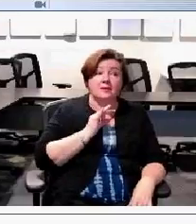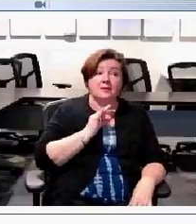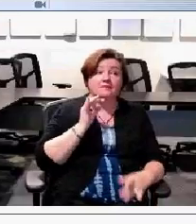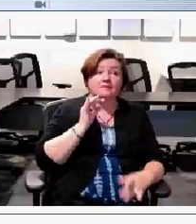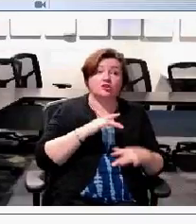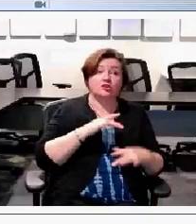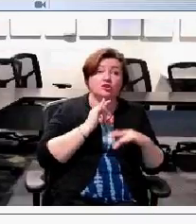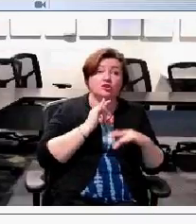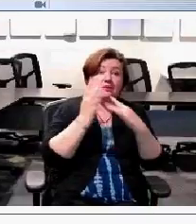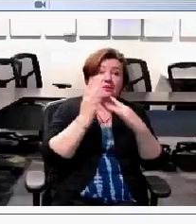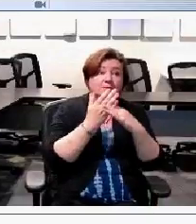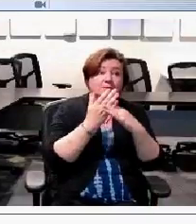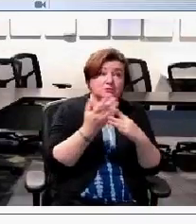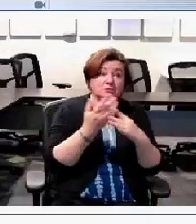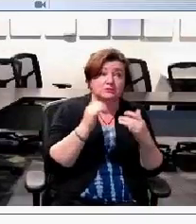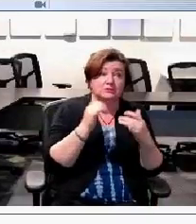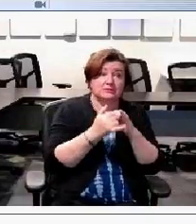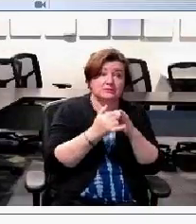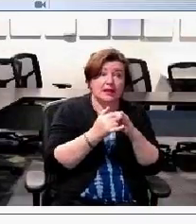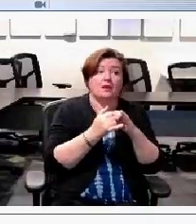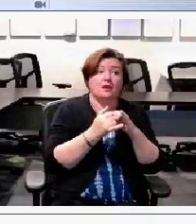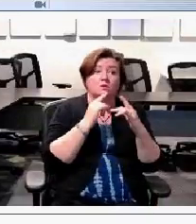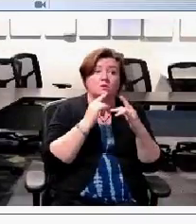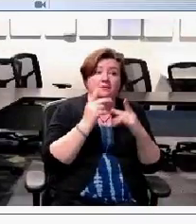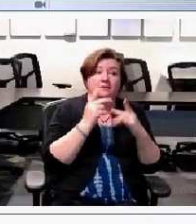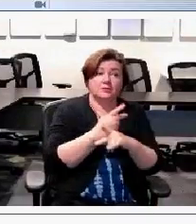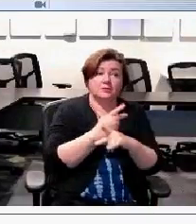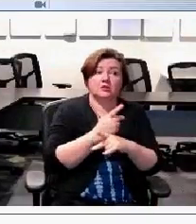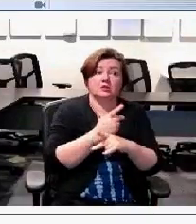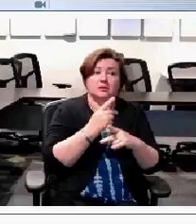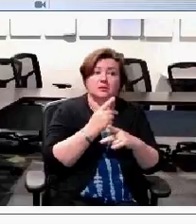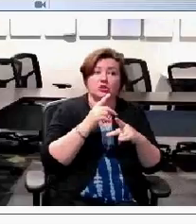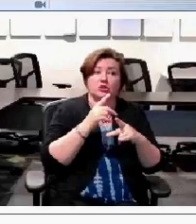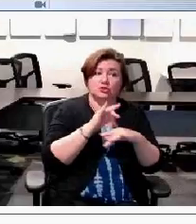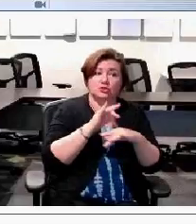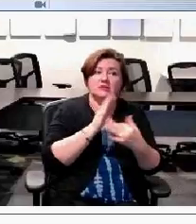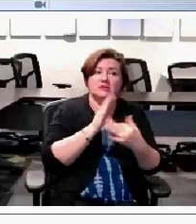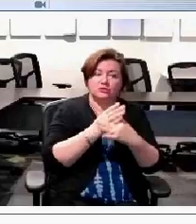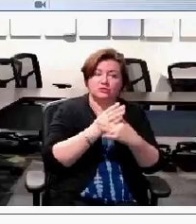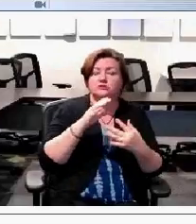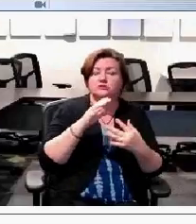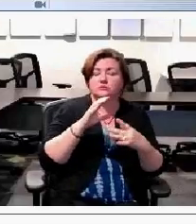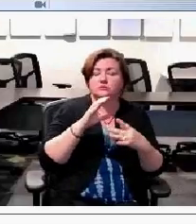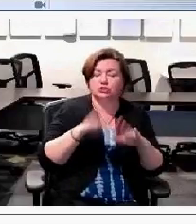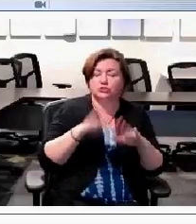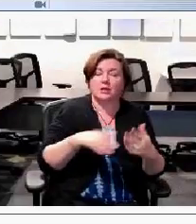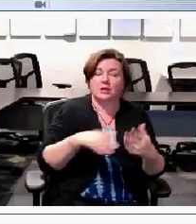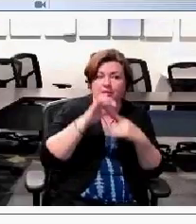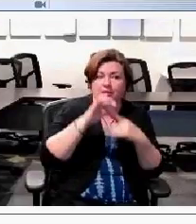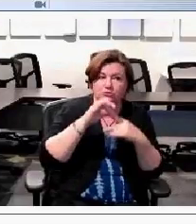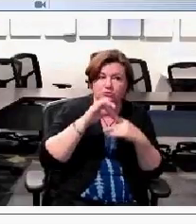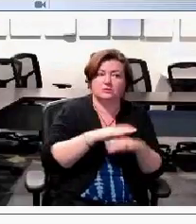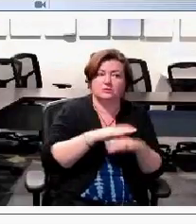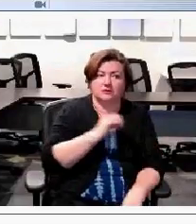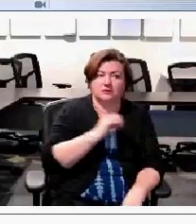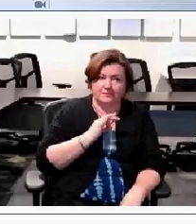Have infant child development specialists. We have a student language pathologist on staff. We